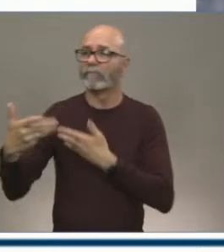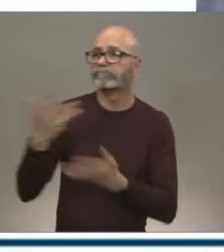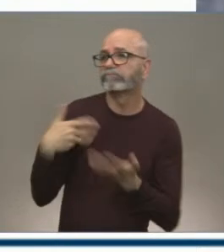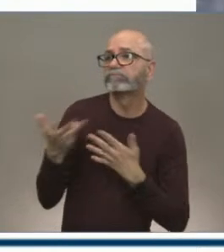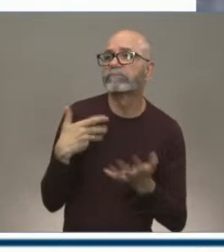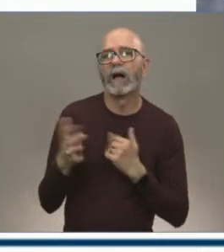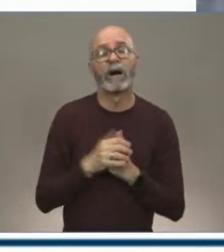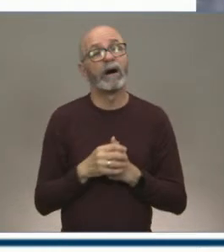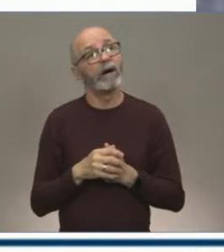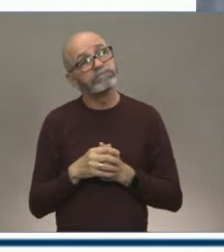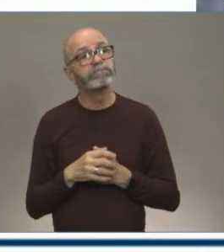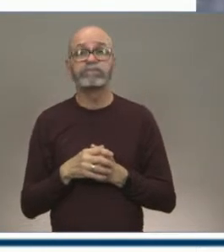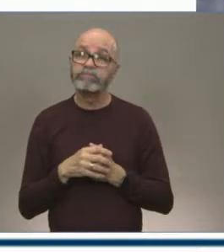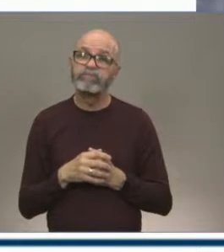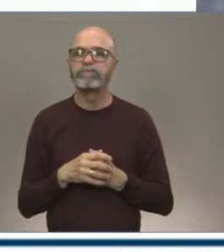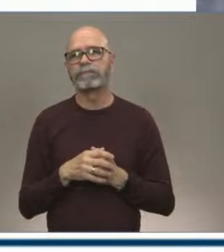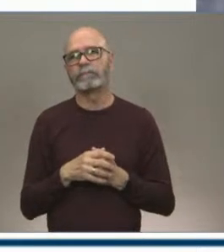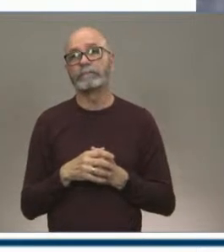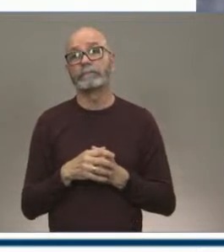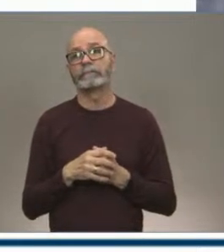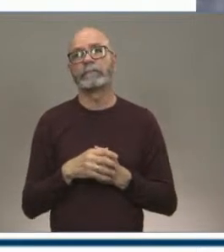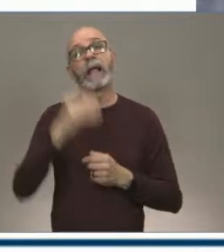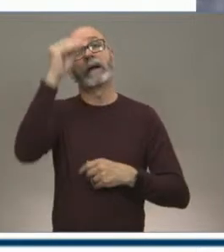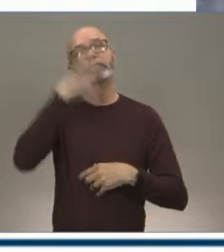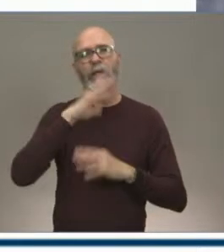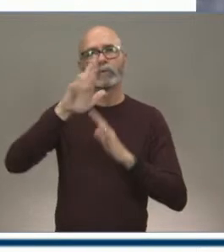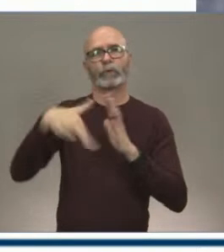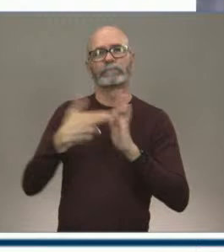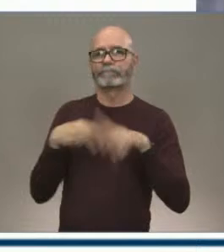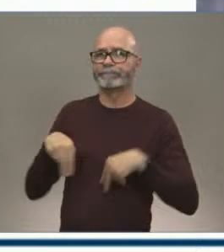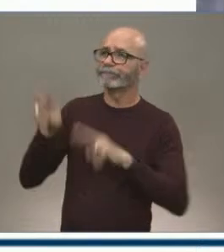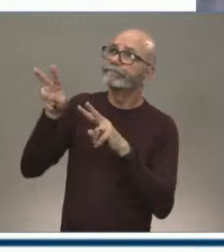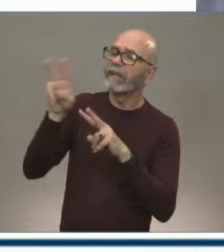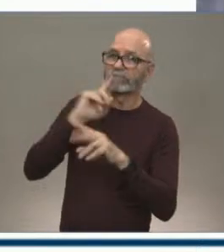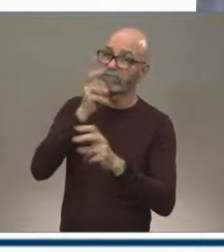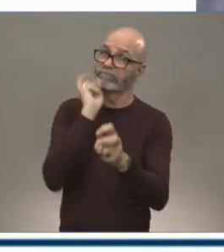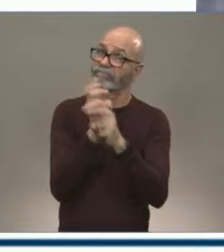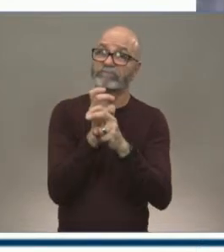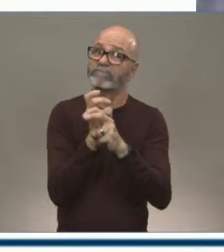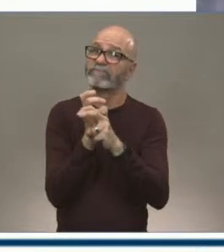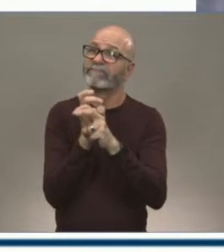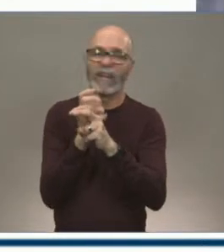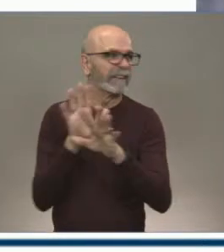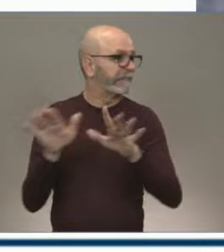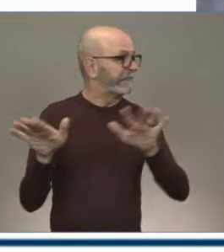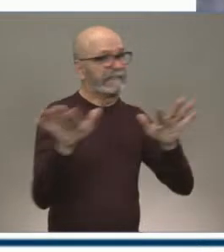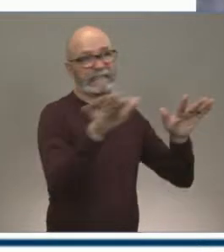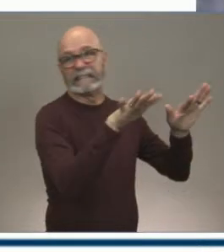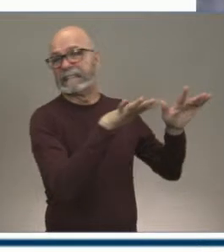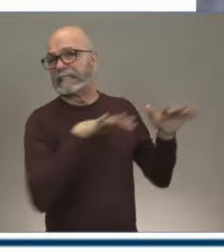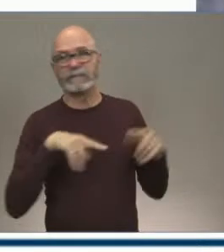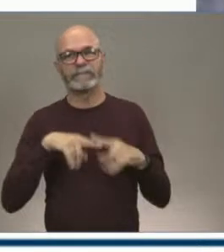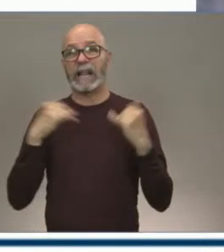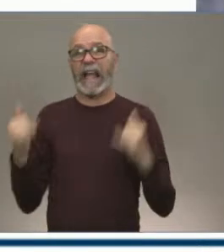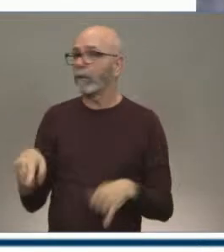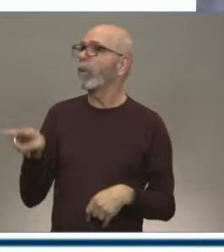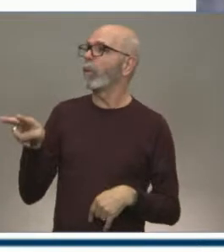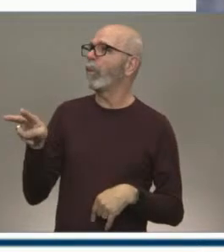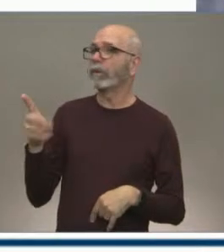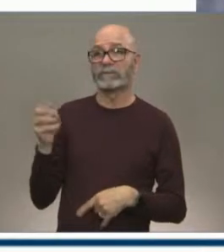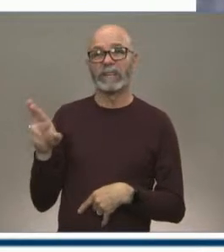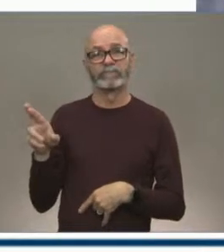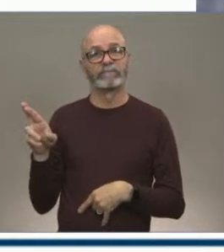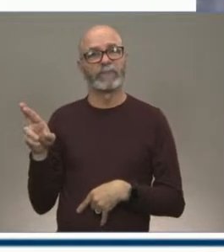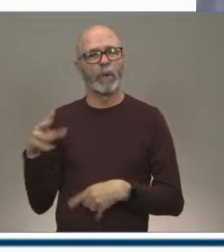good male role models are hard to find, and last March I found one. He's an extraordinary Nova Scotian who I